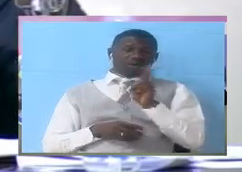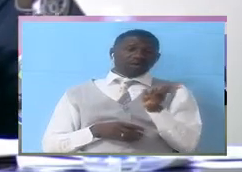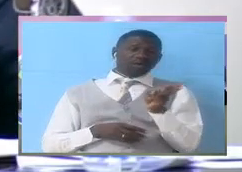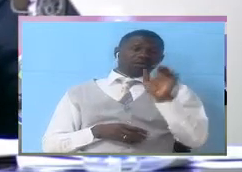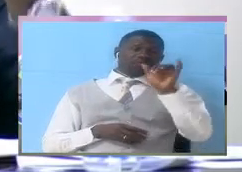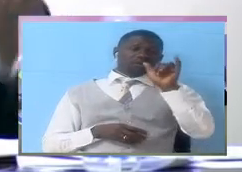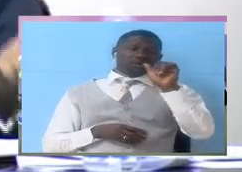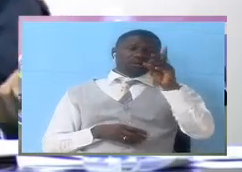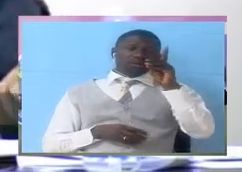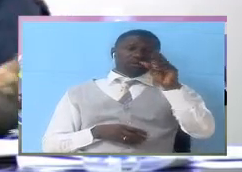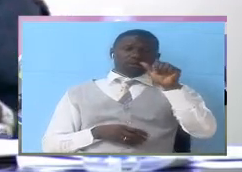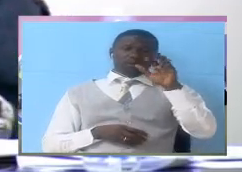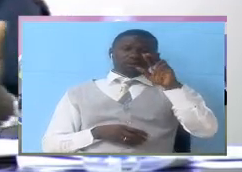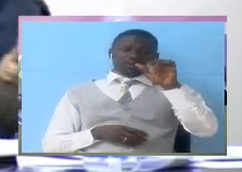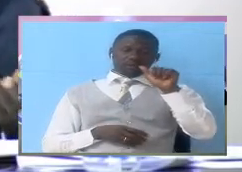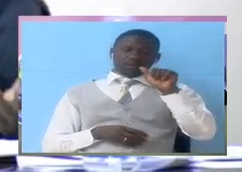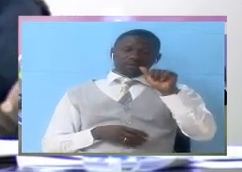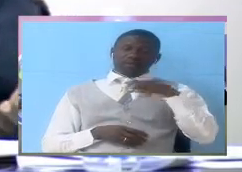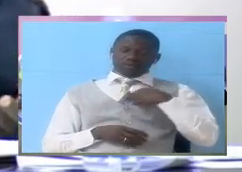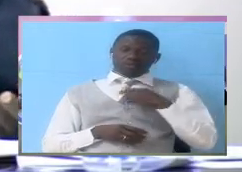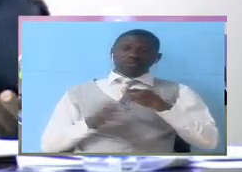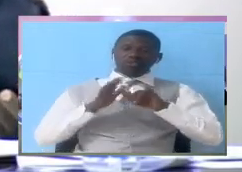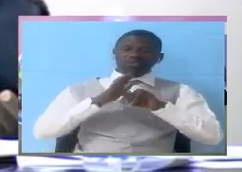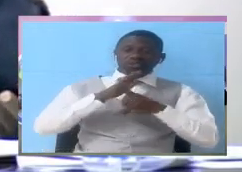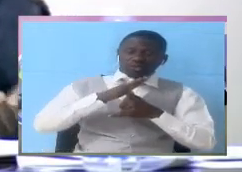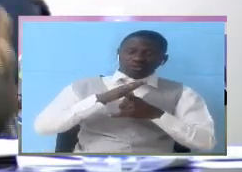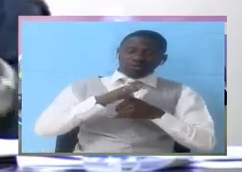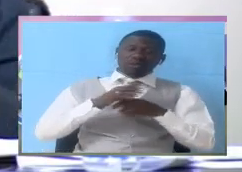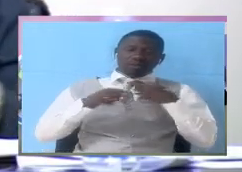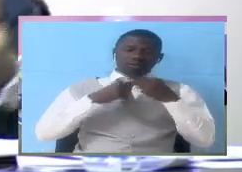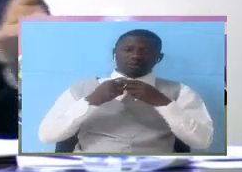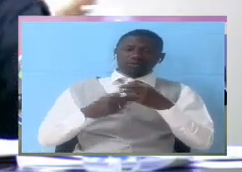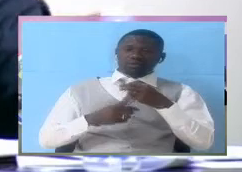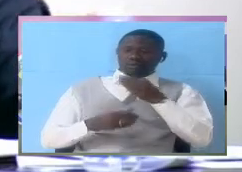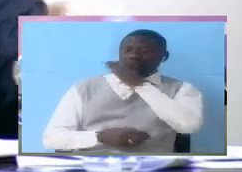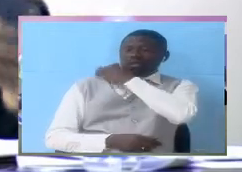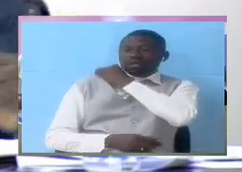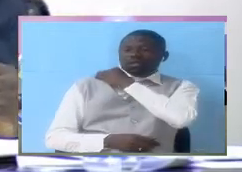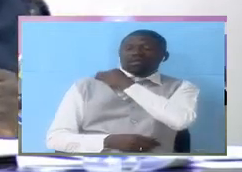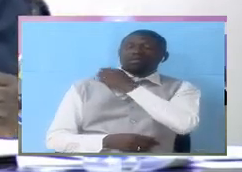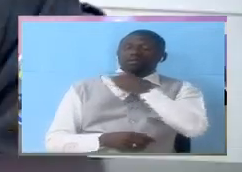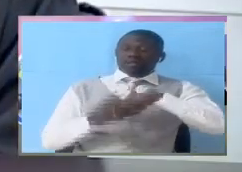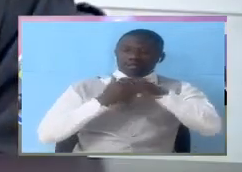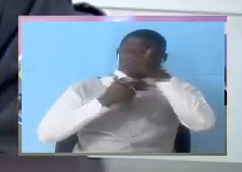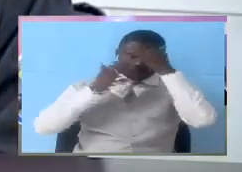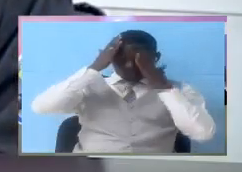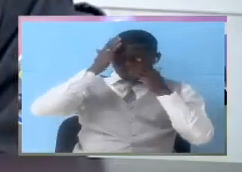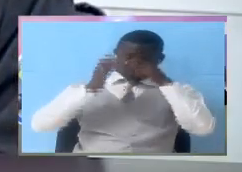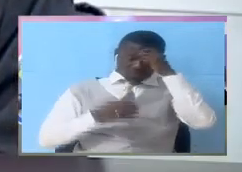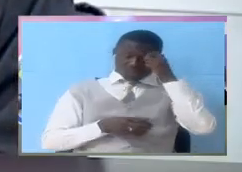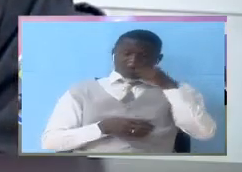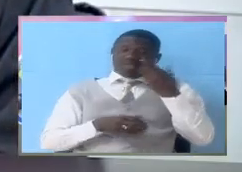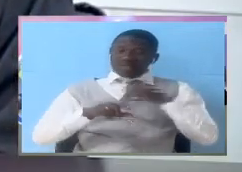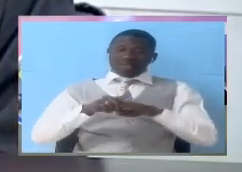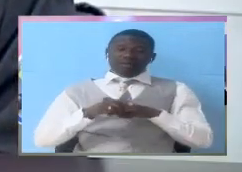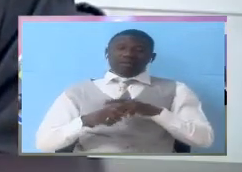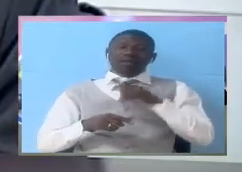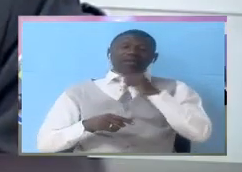terms of rank in the security services, Haidara was chairman. Why? So